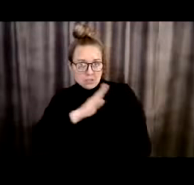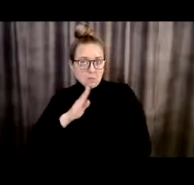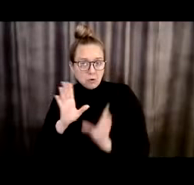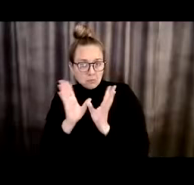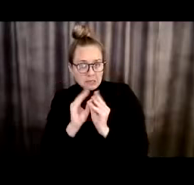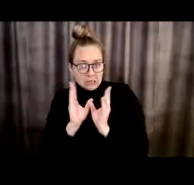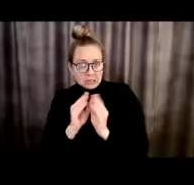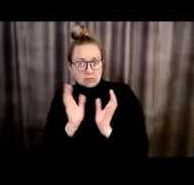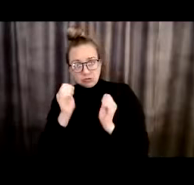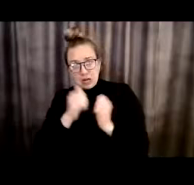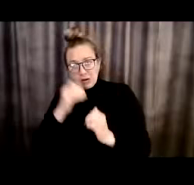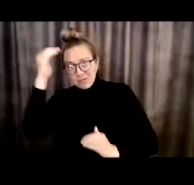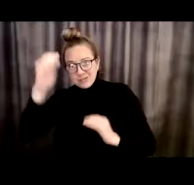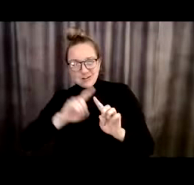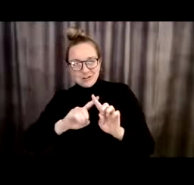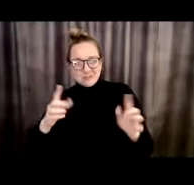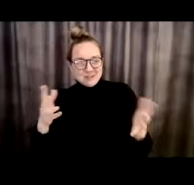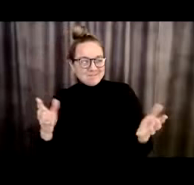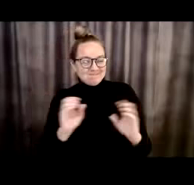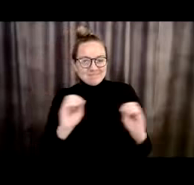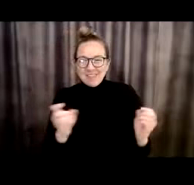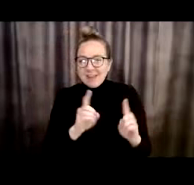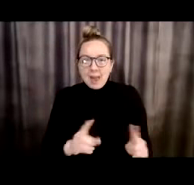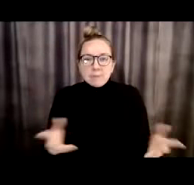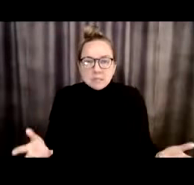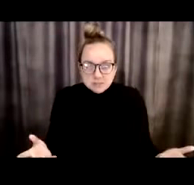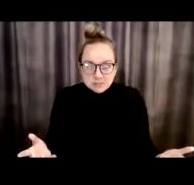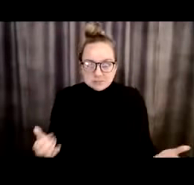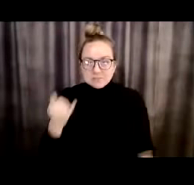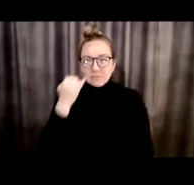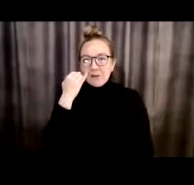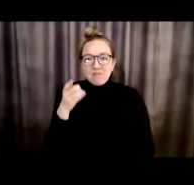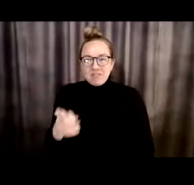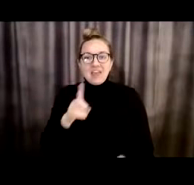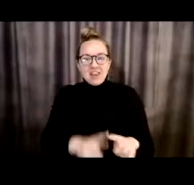school, but then if they themselves can't see how their feedback